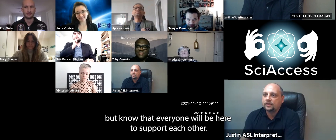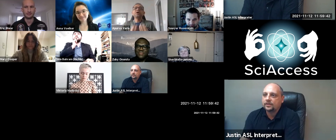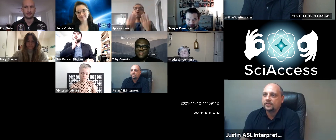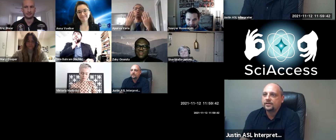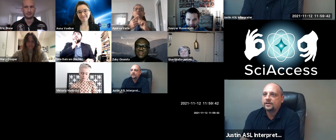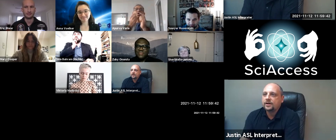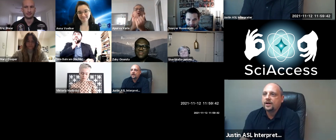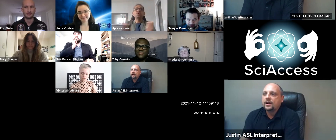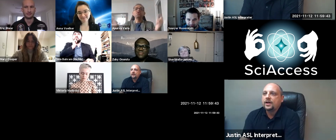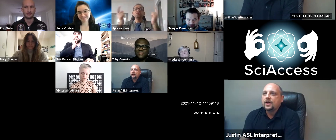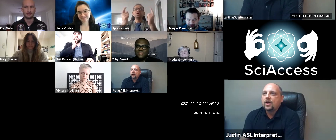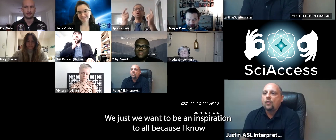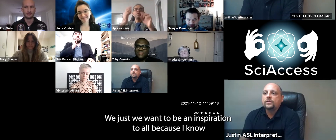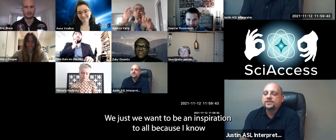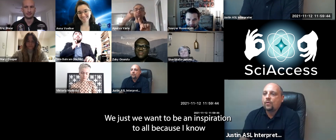support each other.